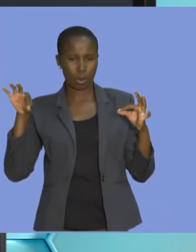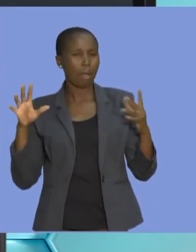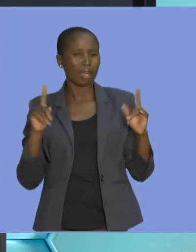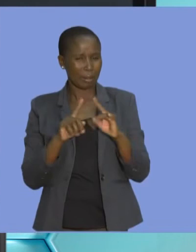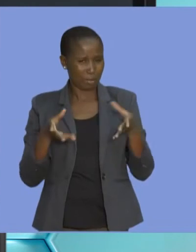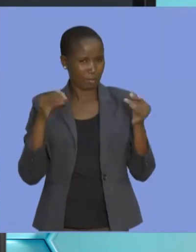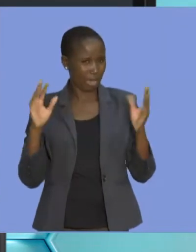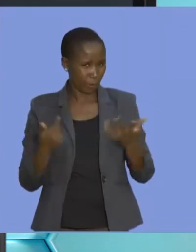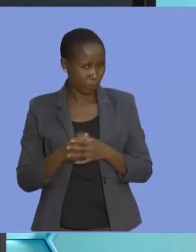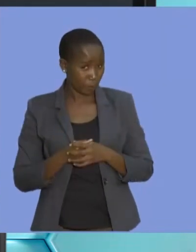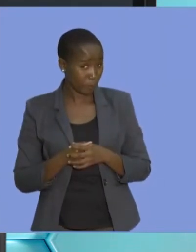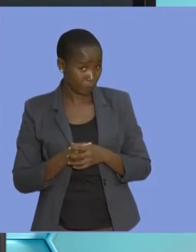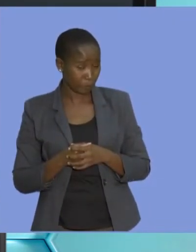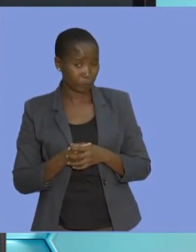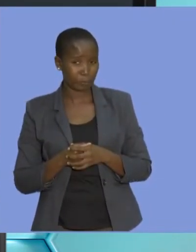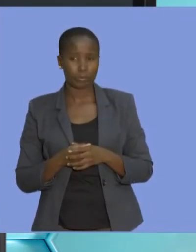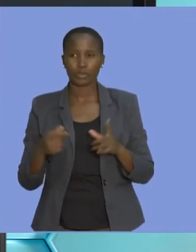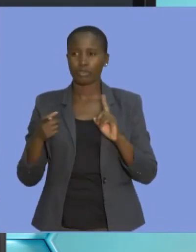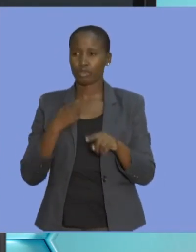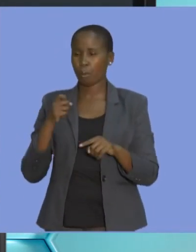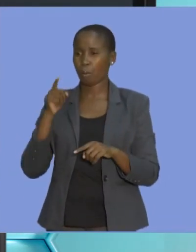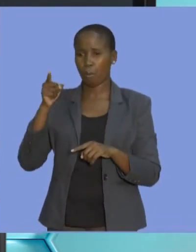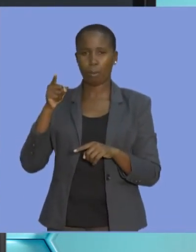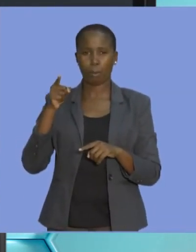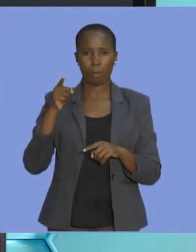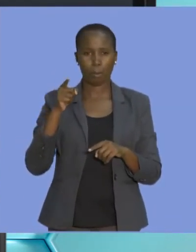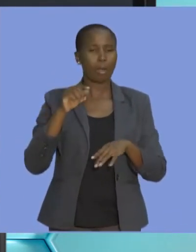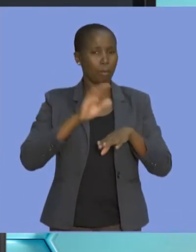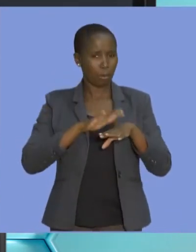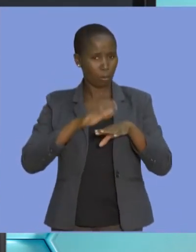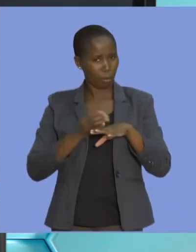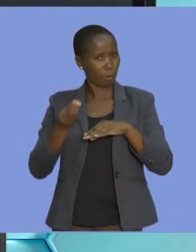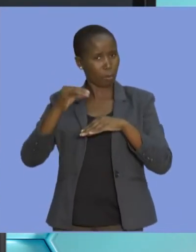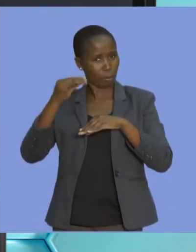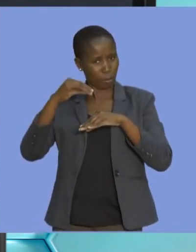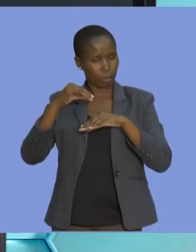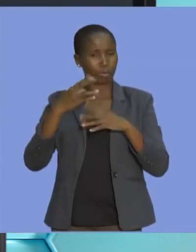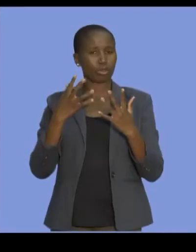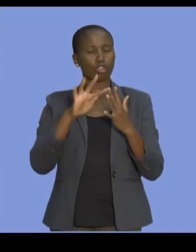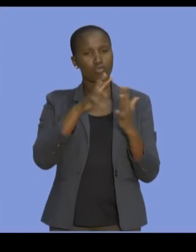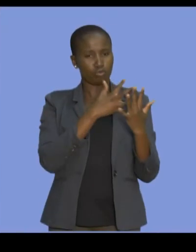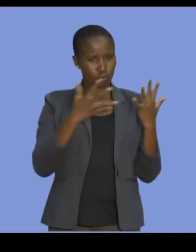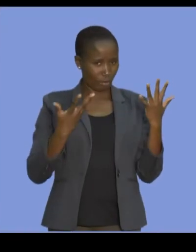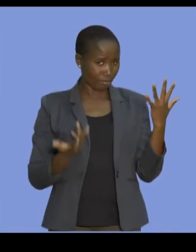frequency? I mean the cumulative frequency graph, or the ogive, which is the same thing.